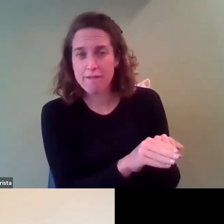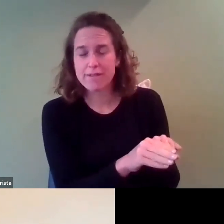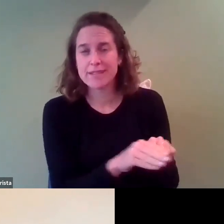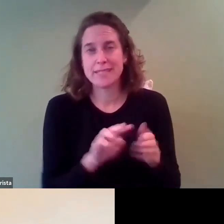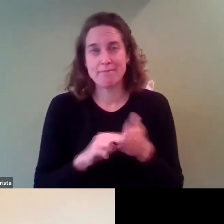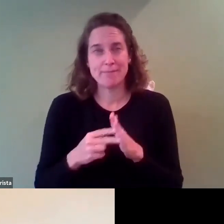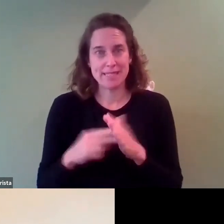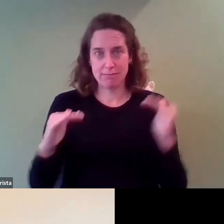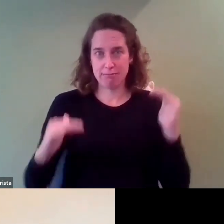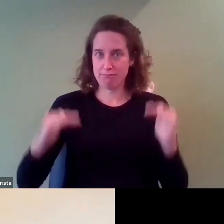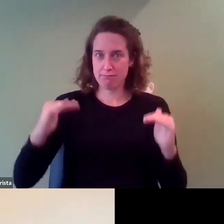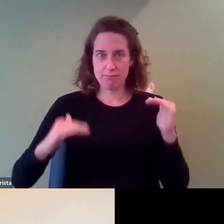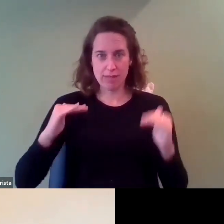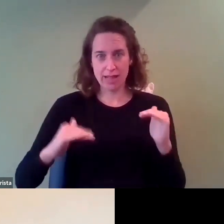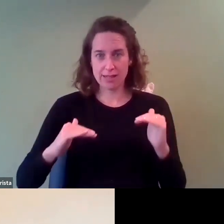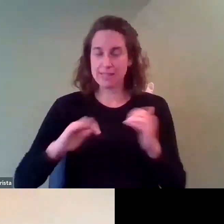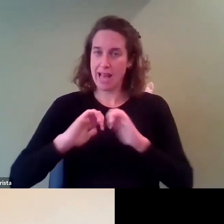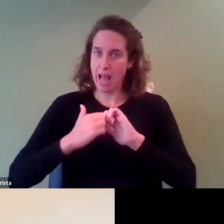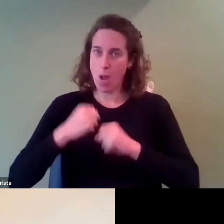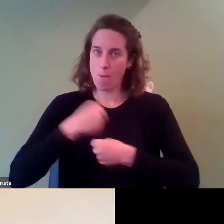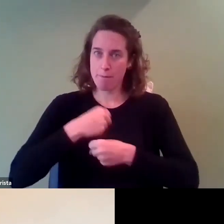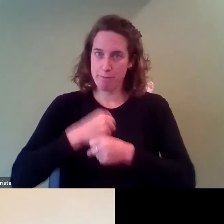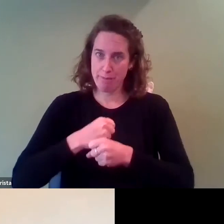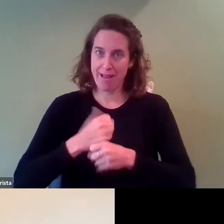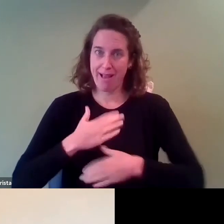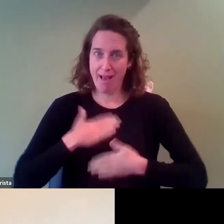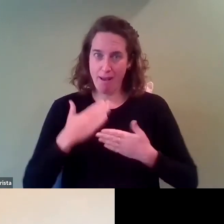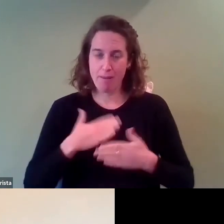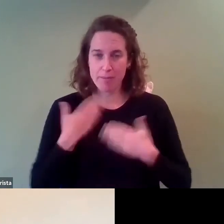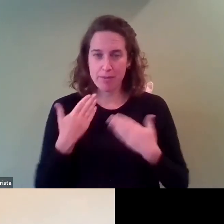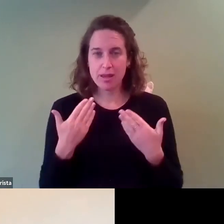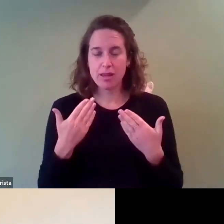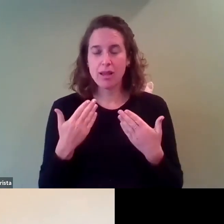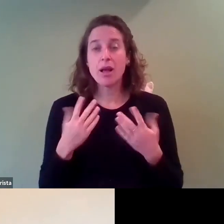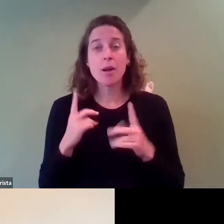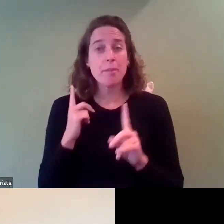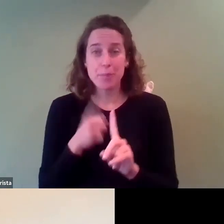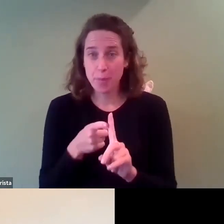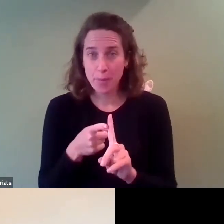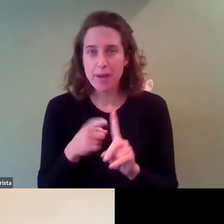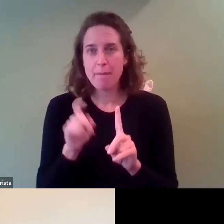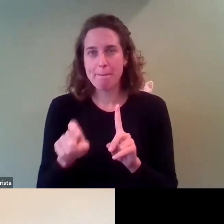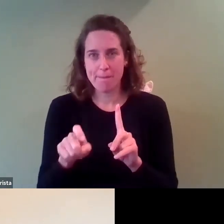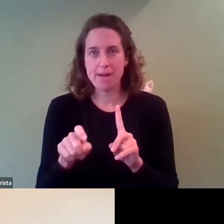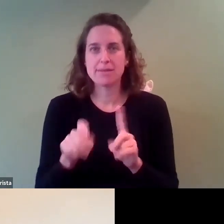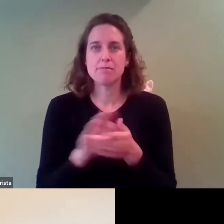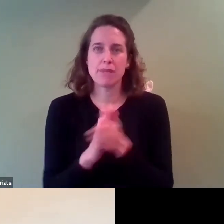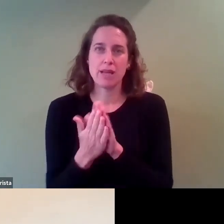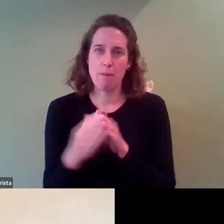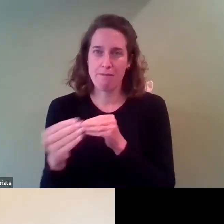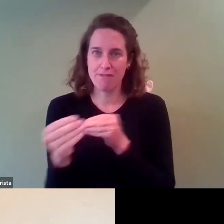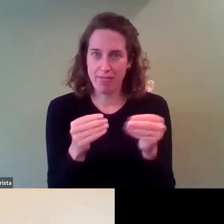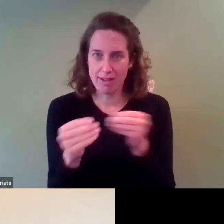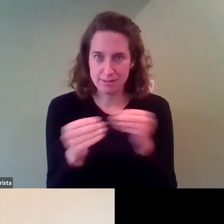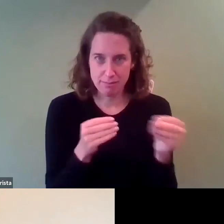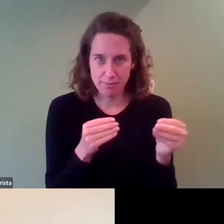I think the other piece of it is that we all have to be flexible. We all have to be more resilient. And in some